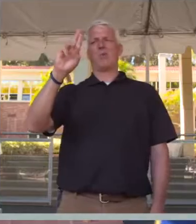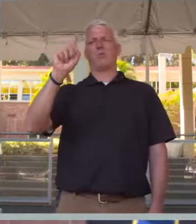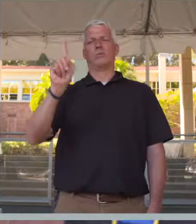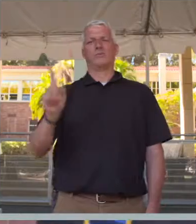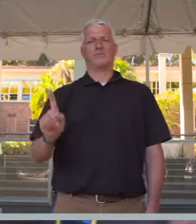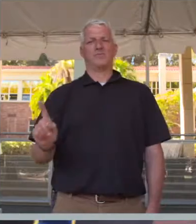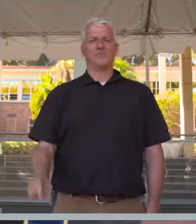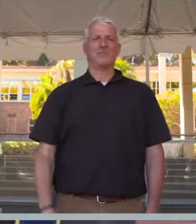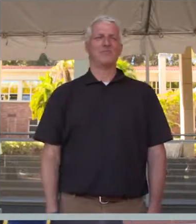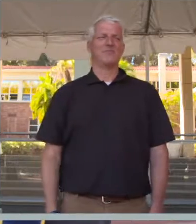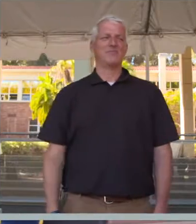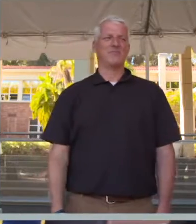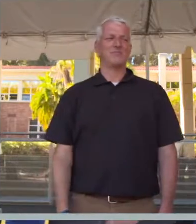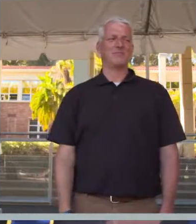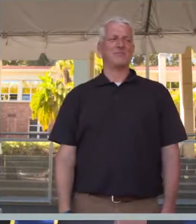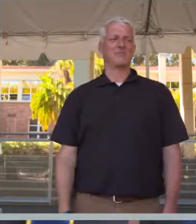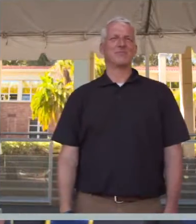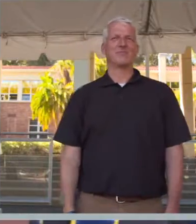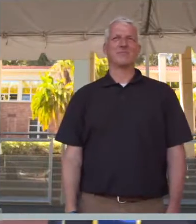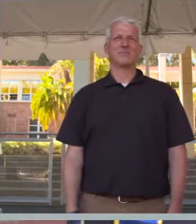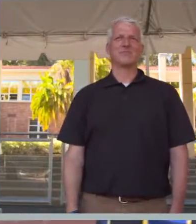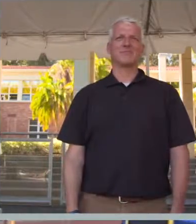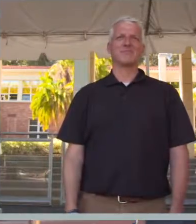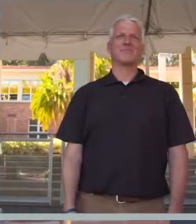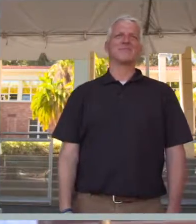Ashley Trang T. No.